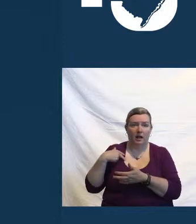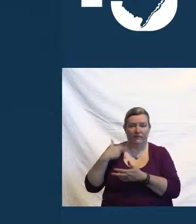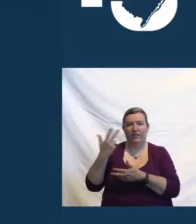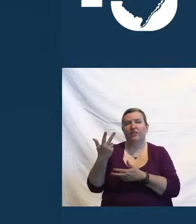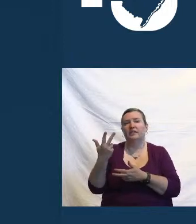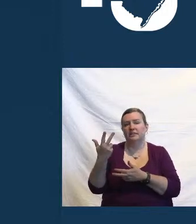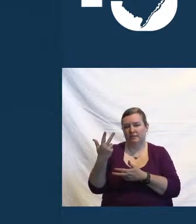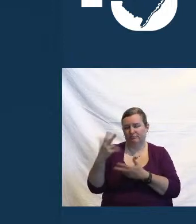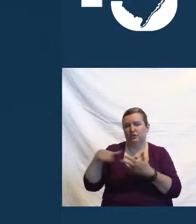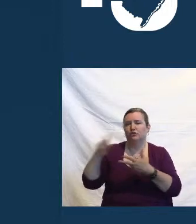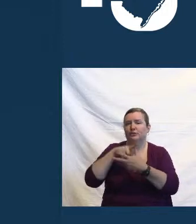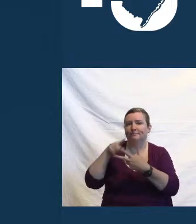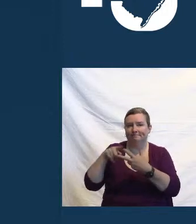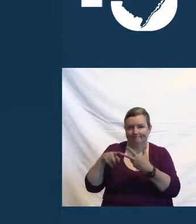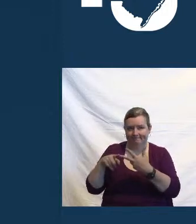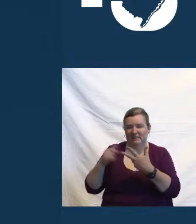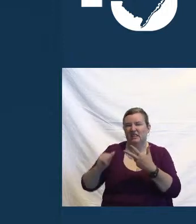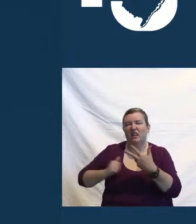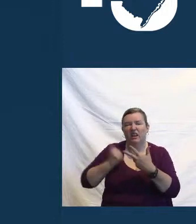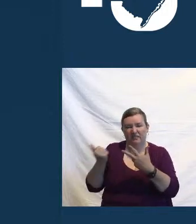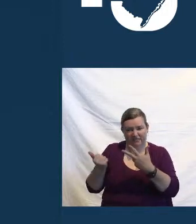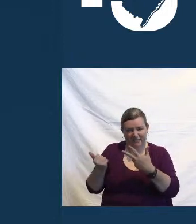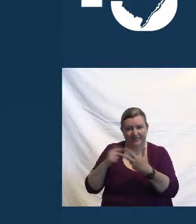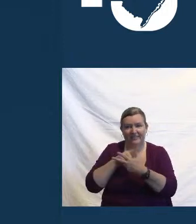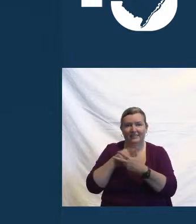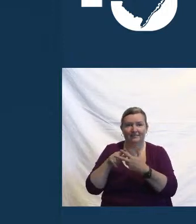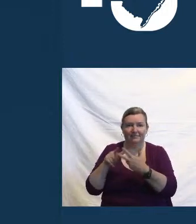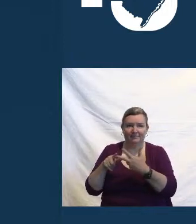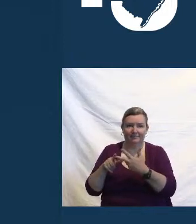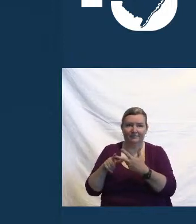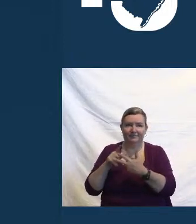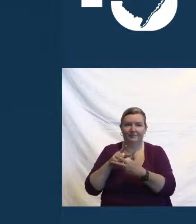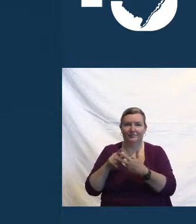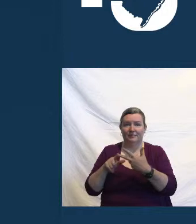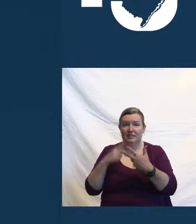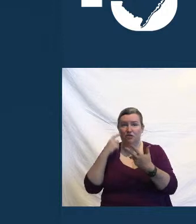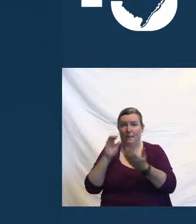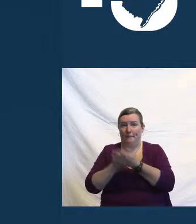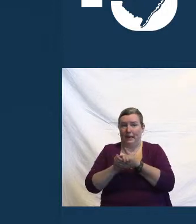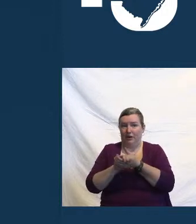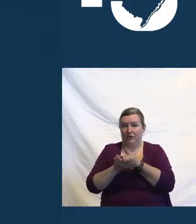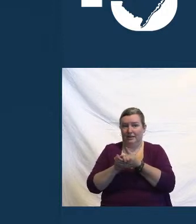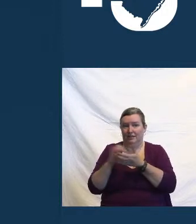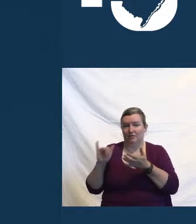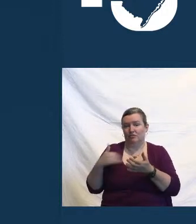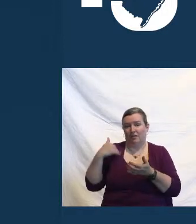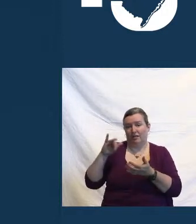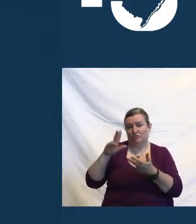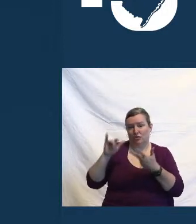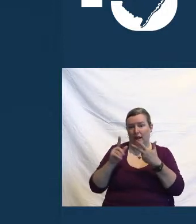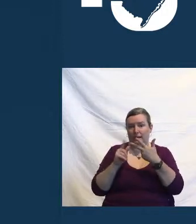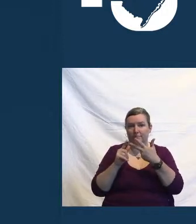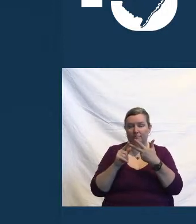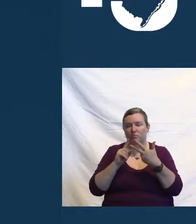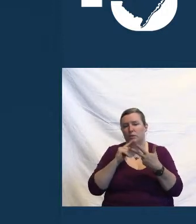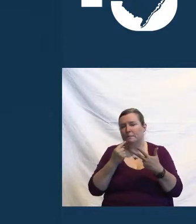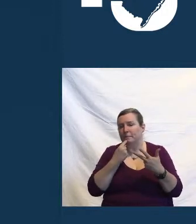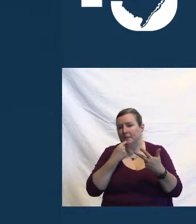City, and Angela, who was married in July, I'm sure with a heavy heart missing her dad, and she lives in